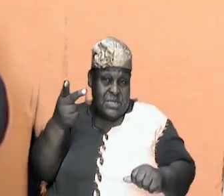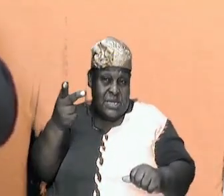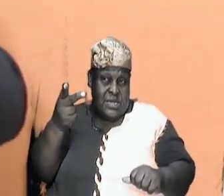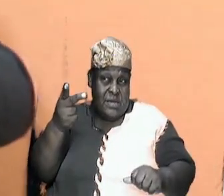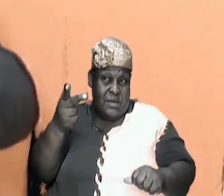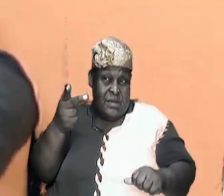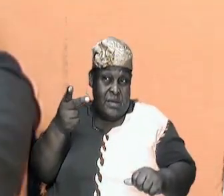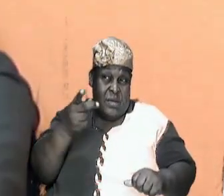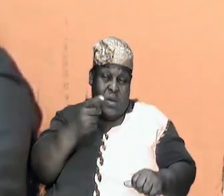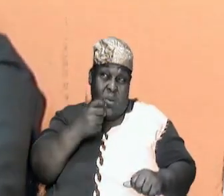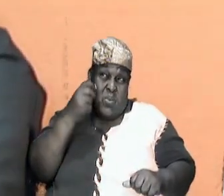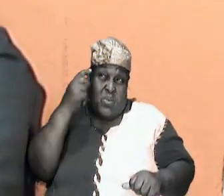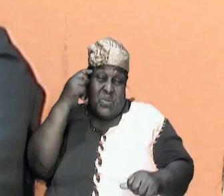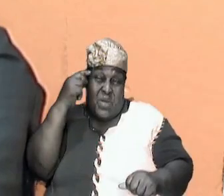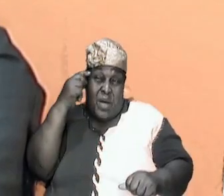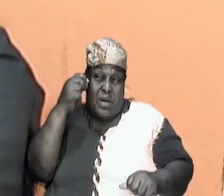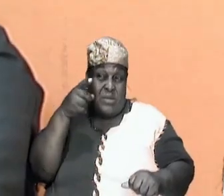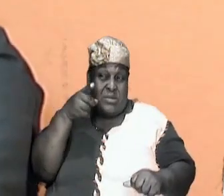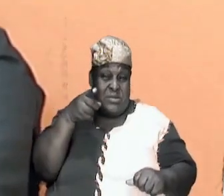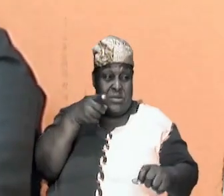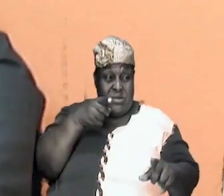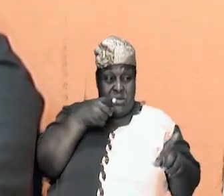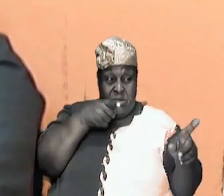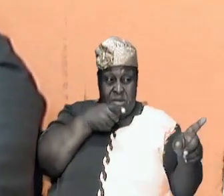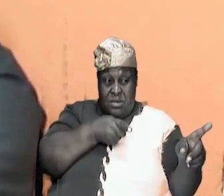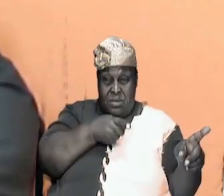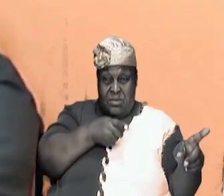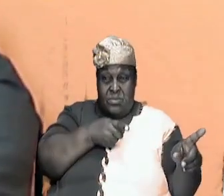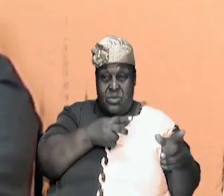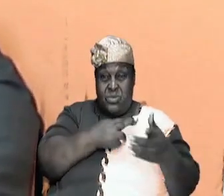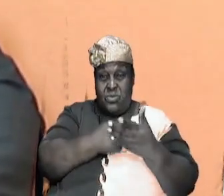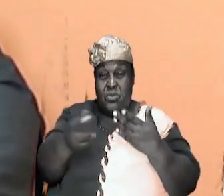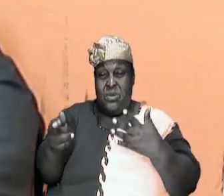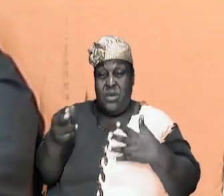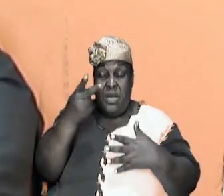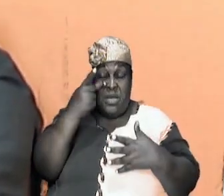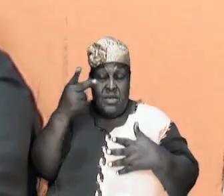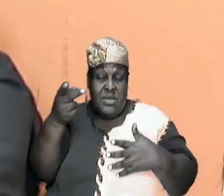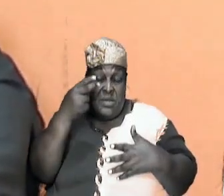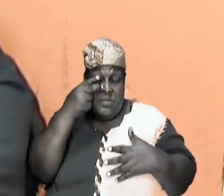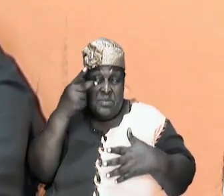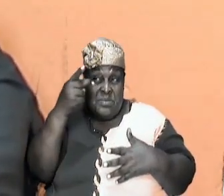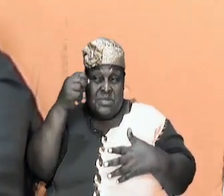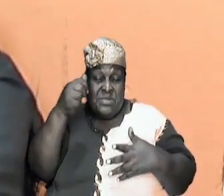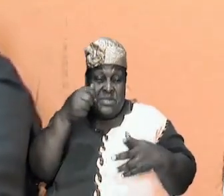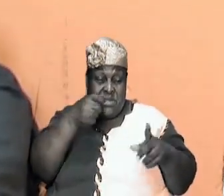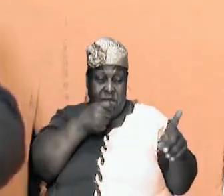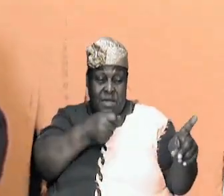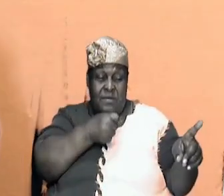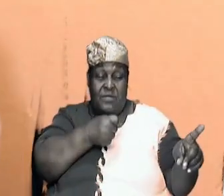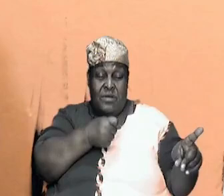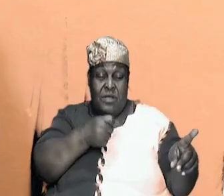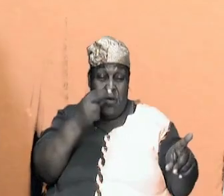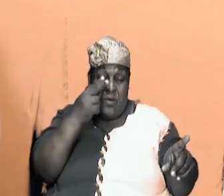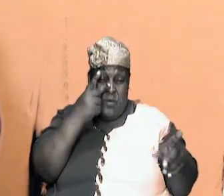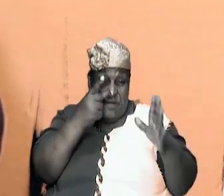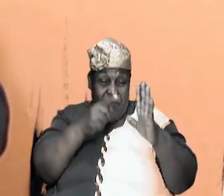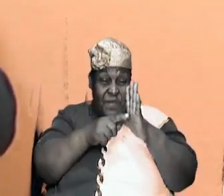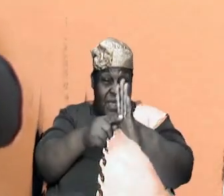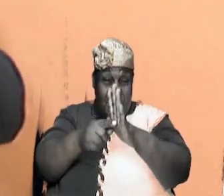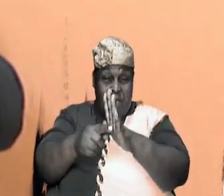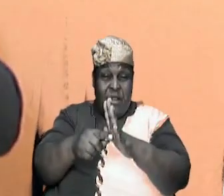righteous. But when he saw himself in the light, in the revealed light of God, he